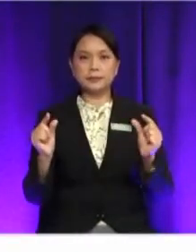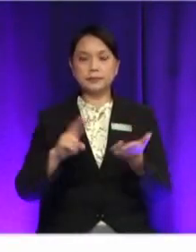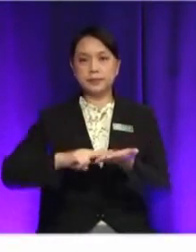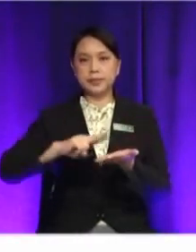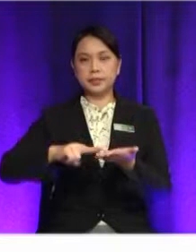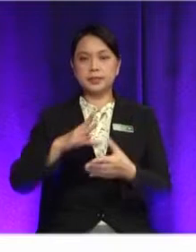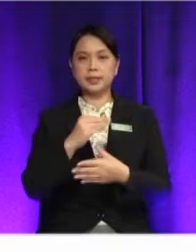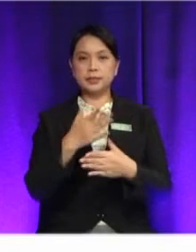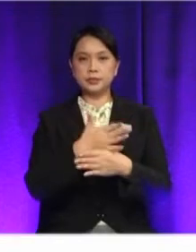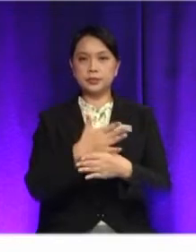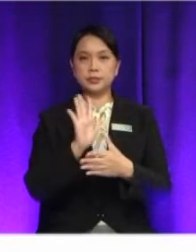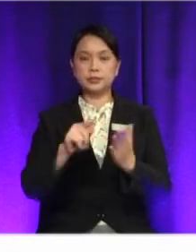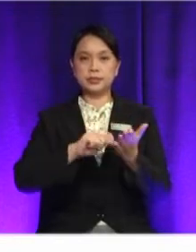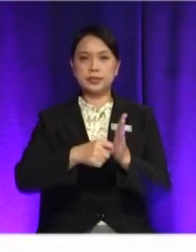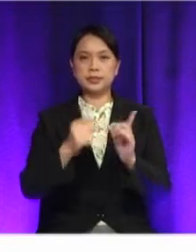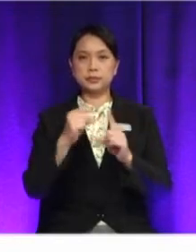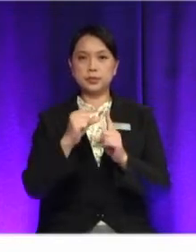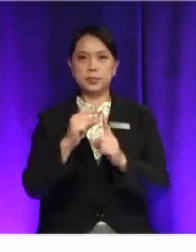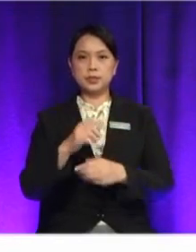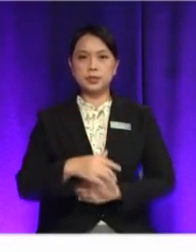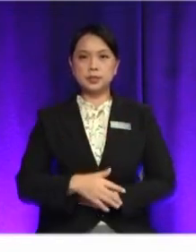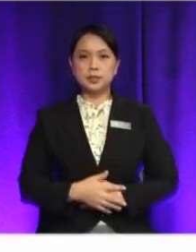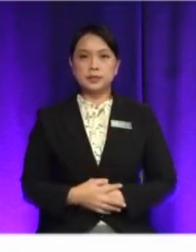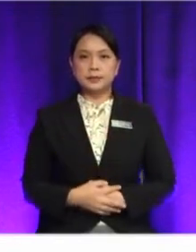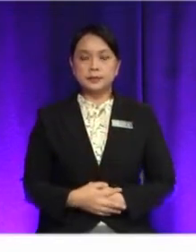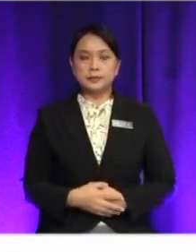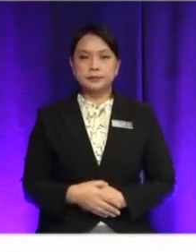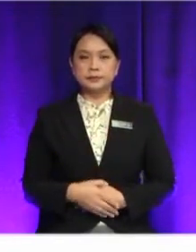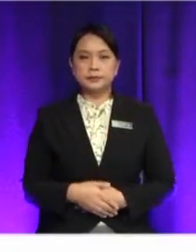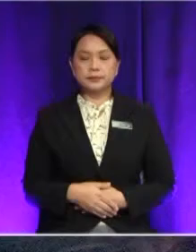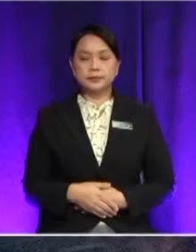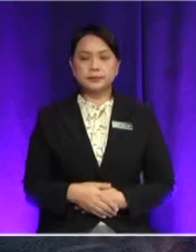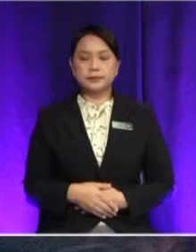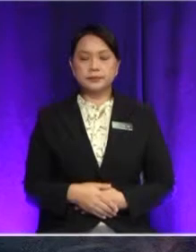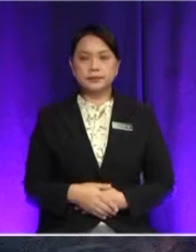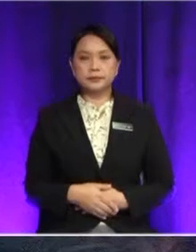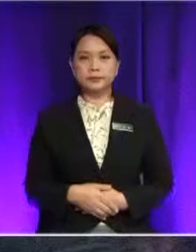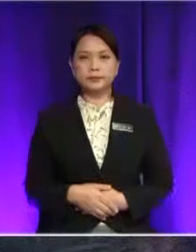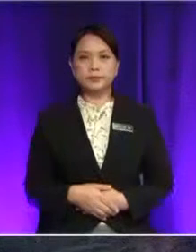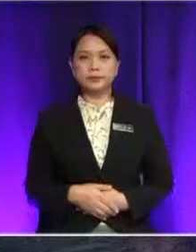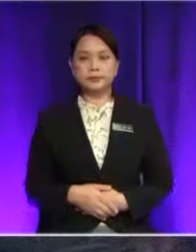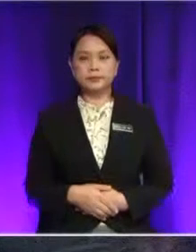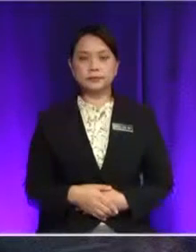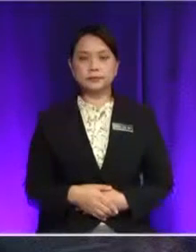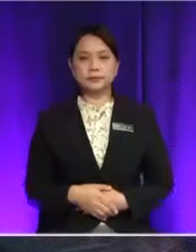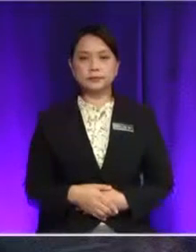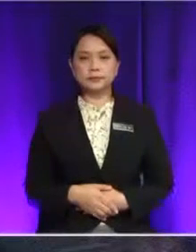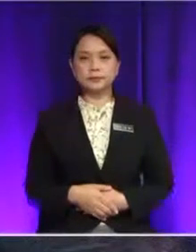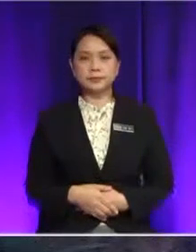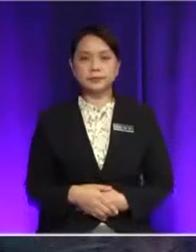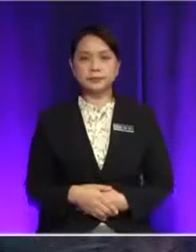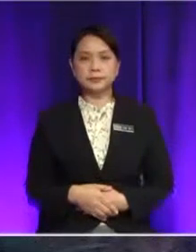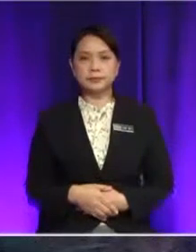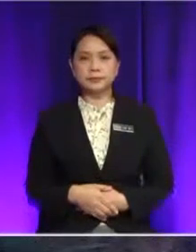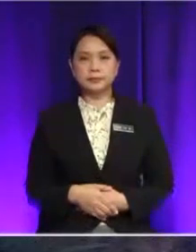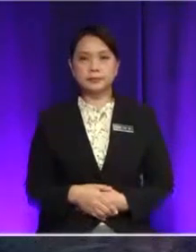your keywords? The last one for the segment. Yes. Can I give it a try, madam? Yes, Lily. Okay, read out the sentence and